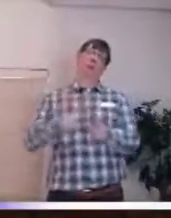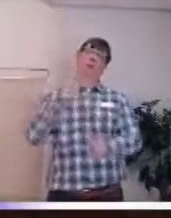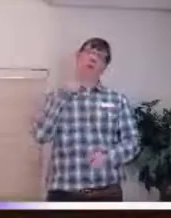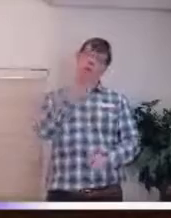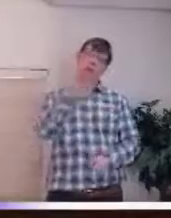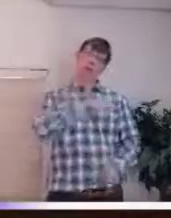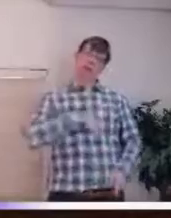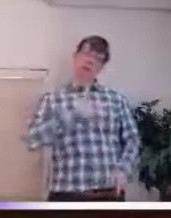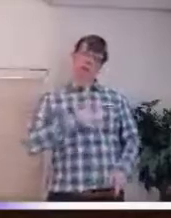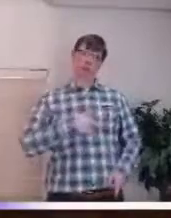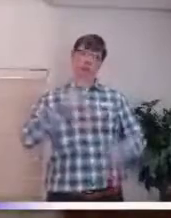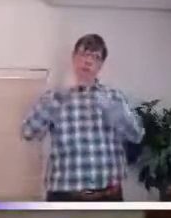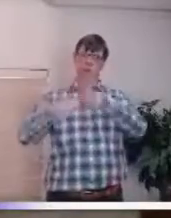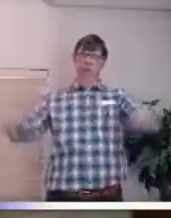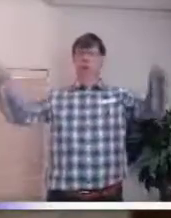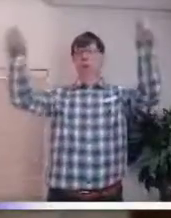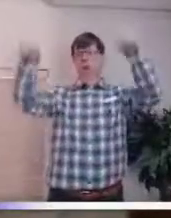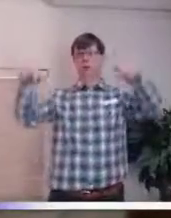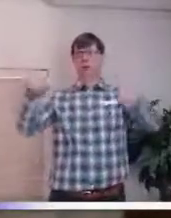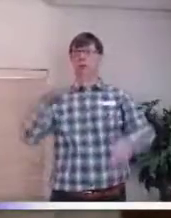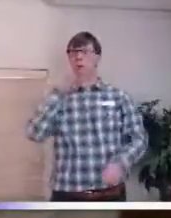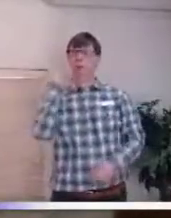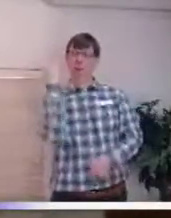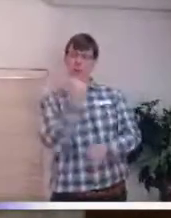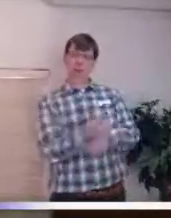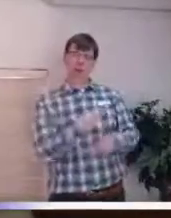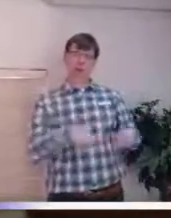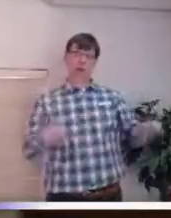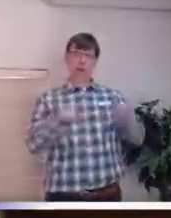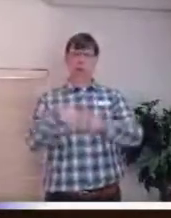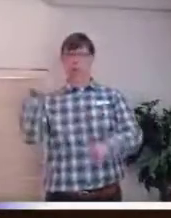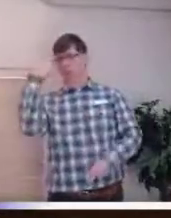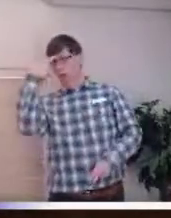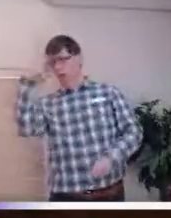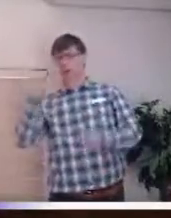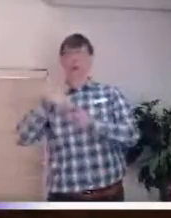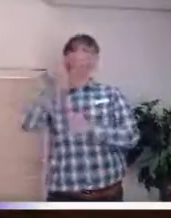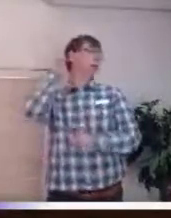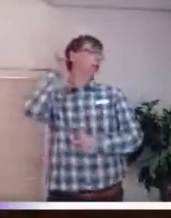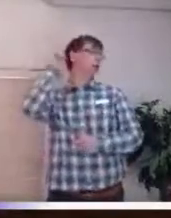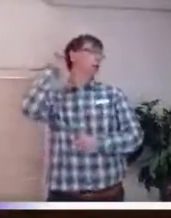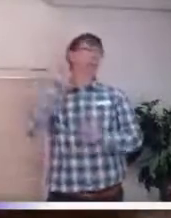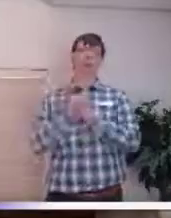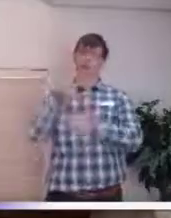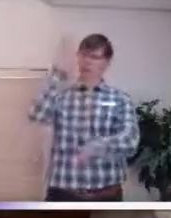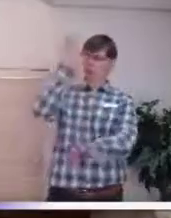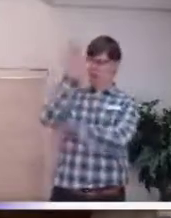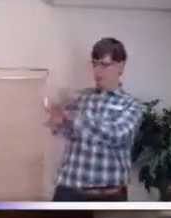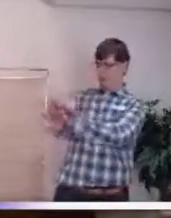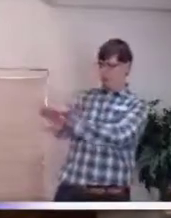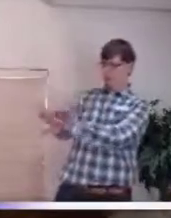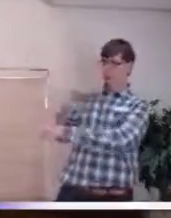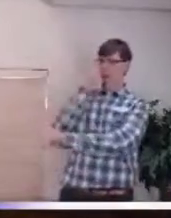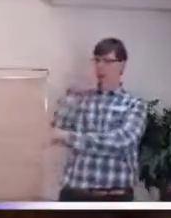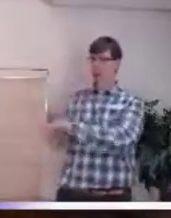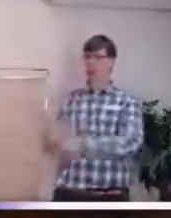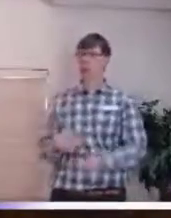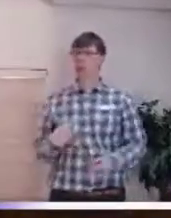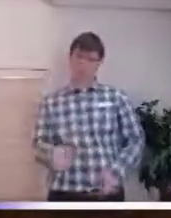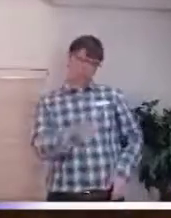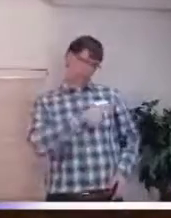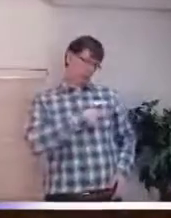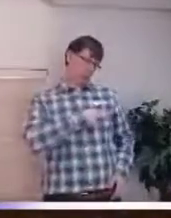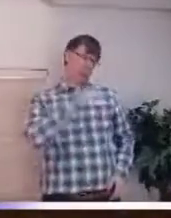now. Just think about something that you love about yourself. Maybe it's your eyes, maybe it's your hair, maybe it's your shoes, maybe it's your